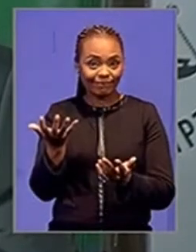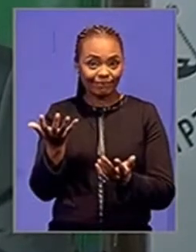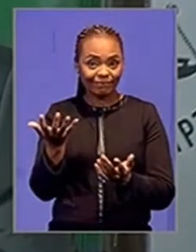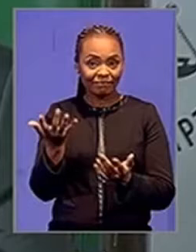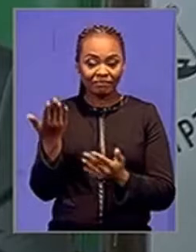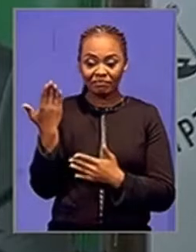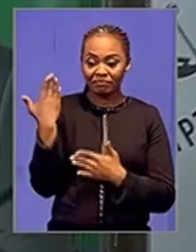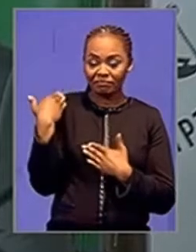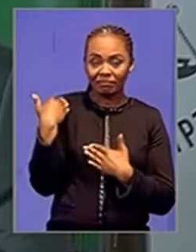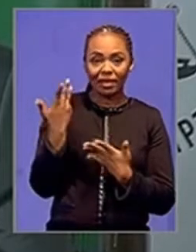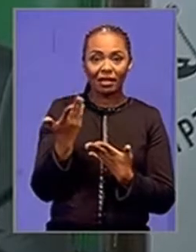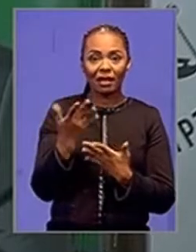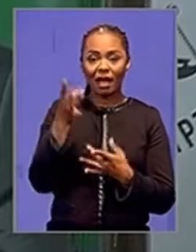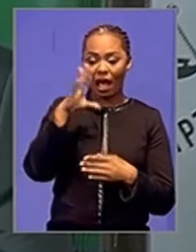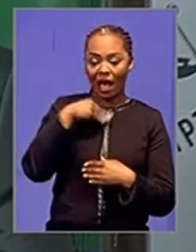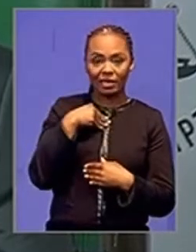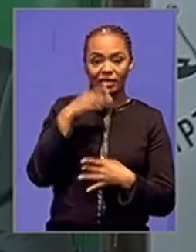asking me